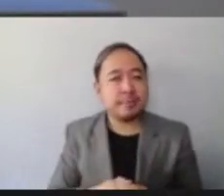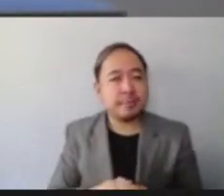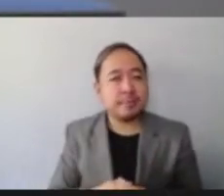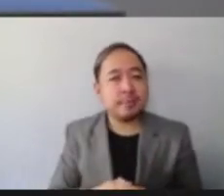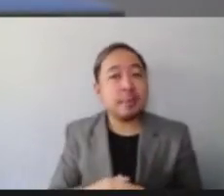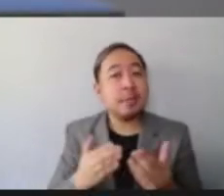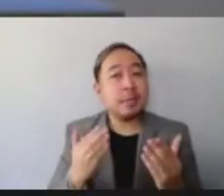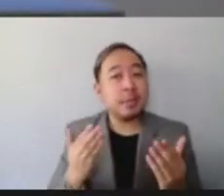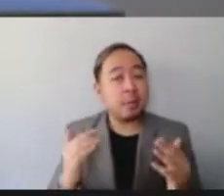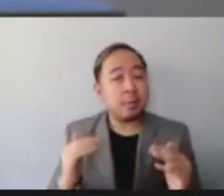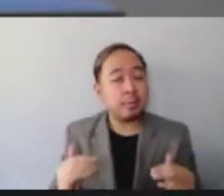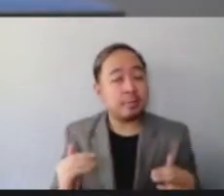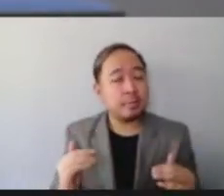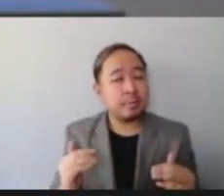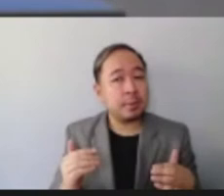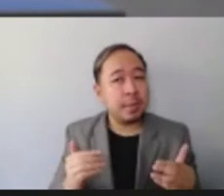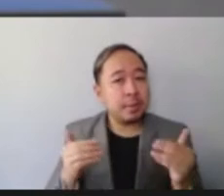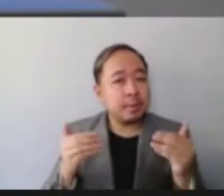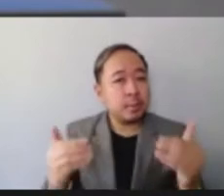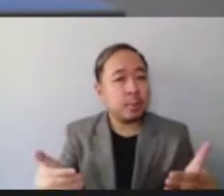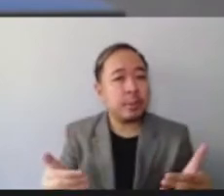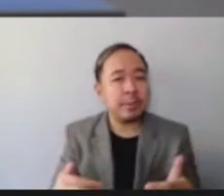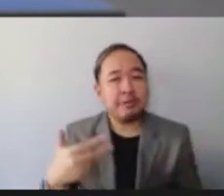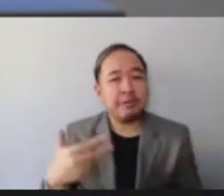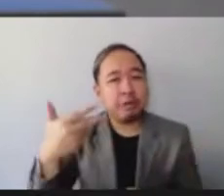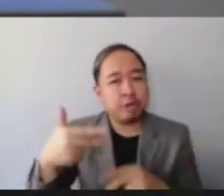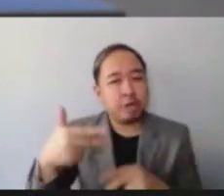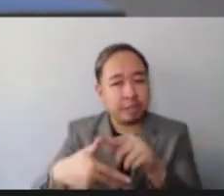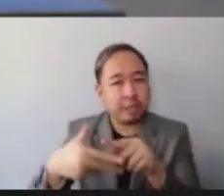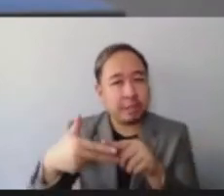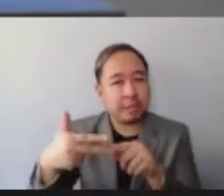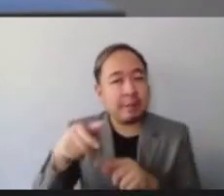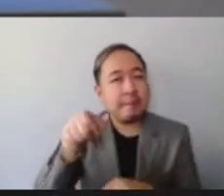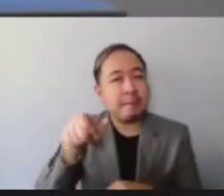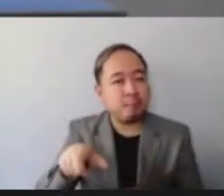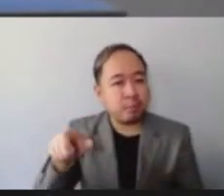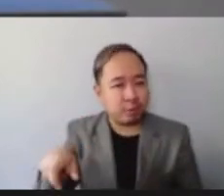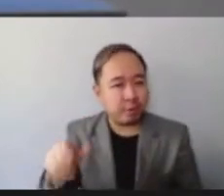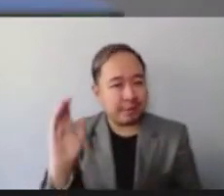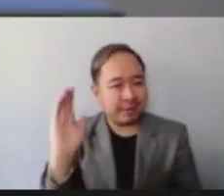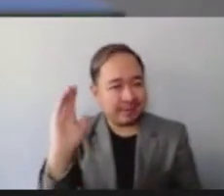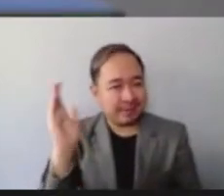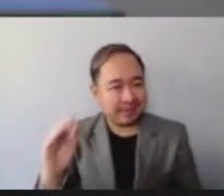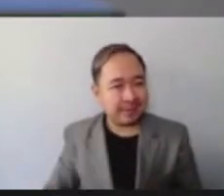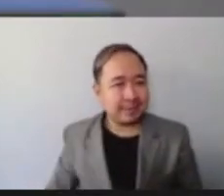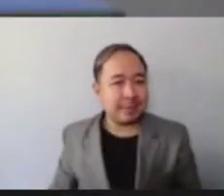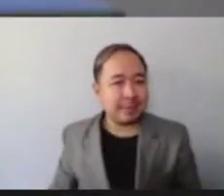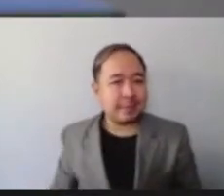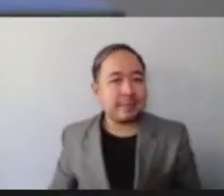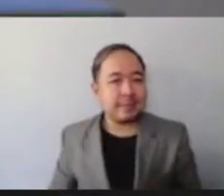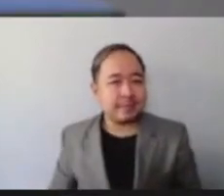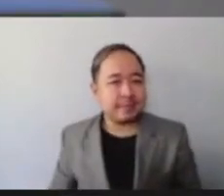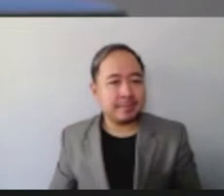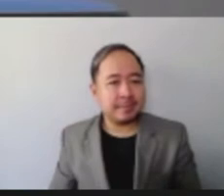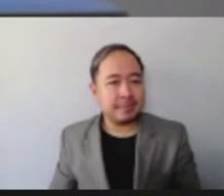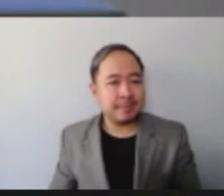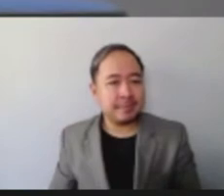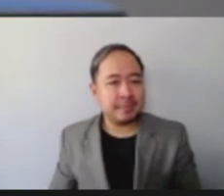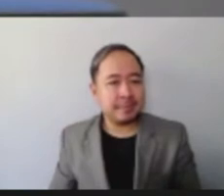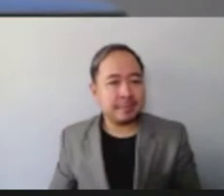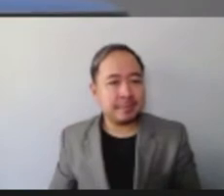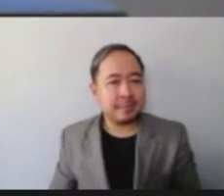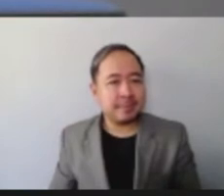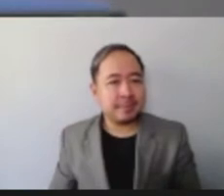proceed to hear from three discussions and the first is Miss yatsuka Kata Oka program